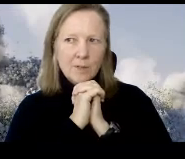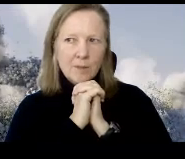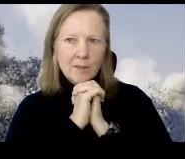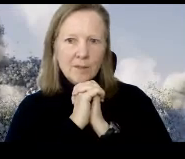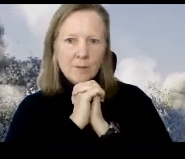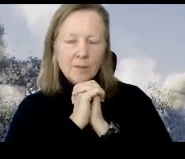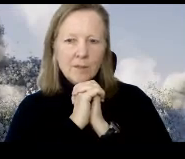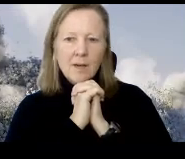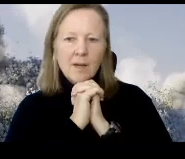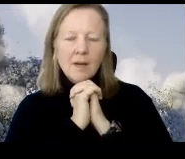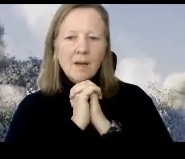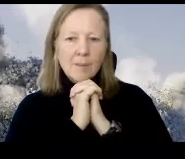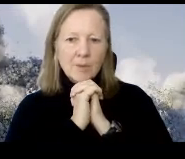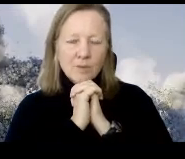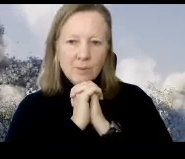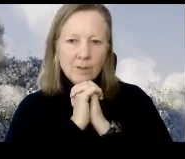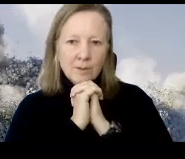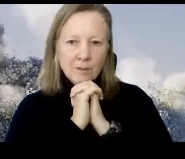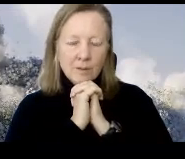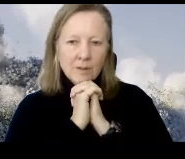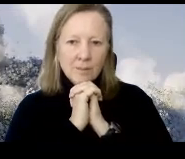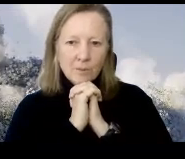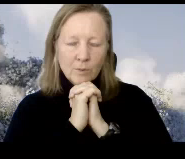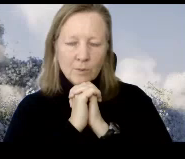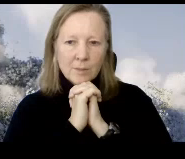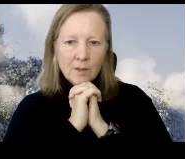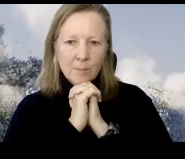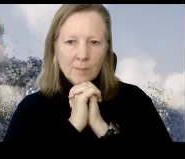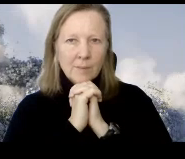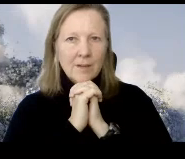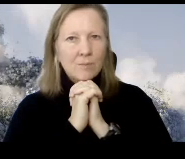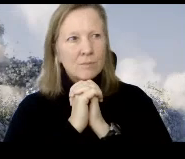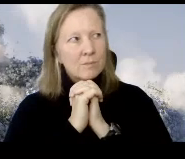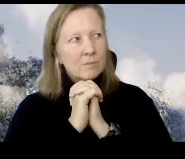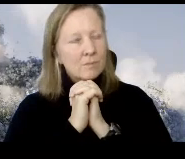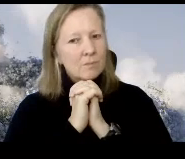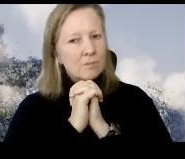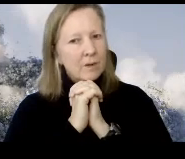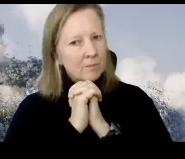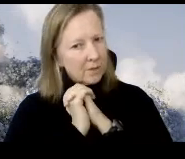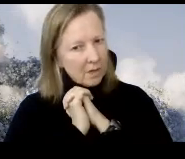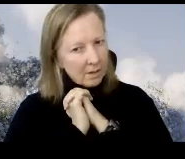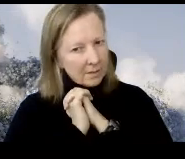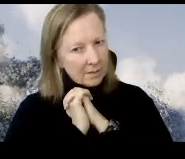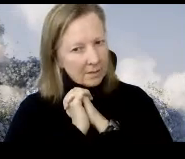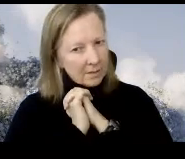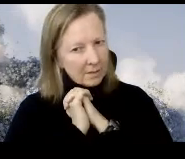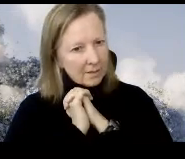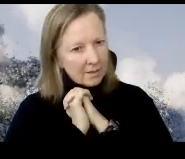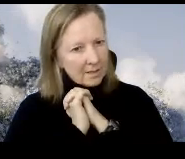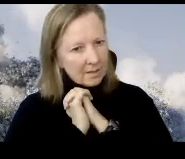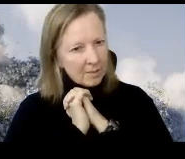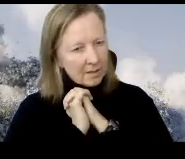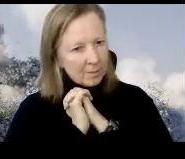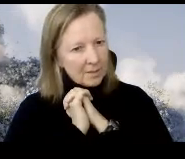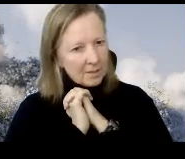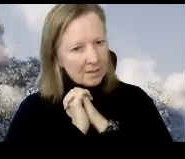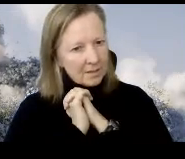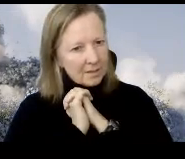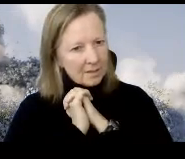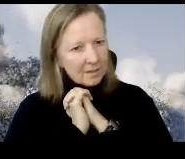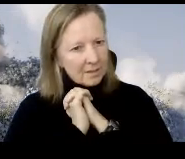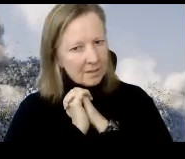they operate in Manitoba. There's a few other groups that will help. And Red River College, that's in